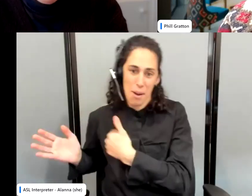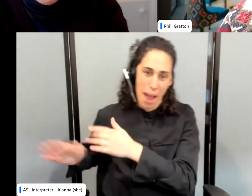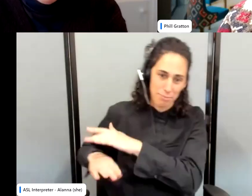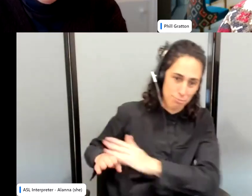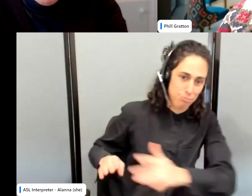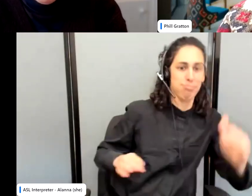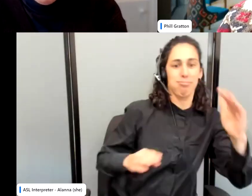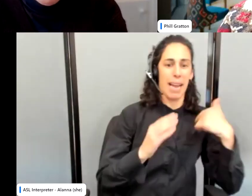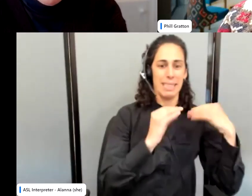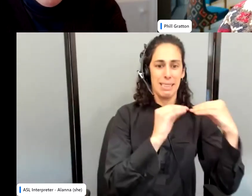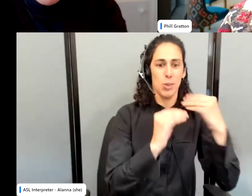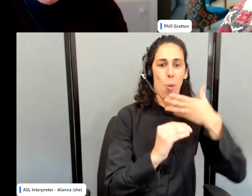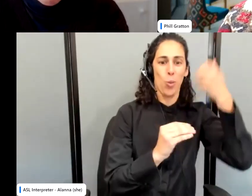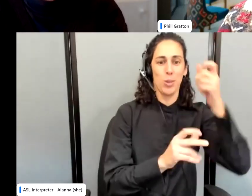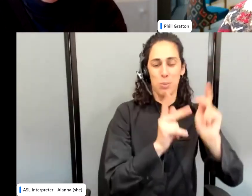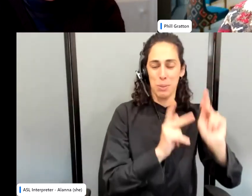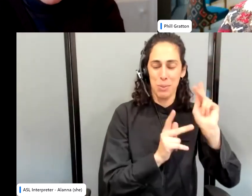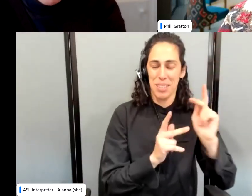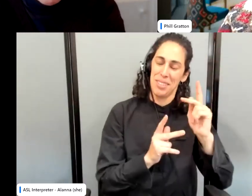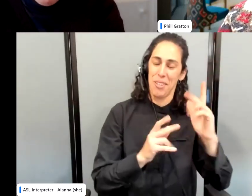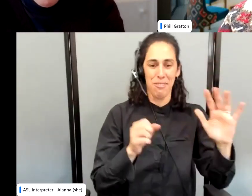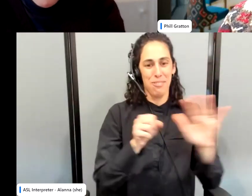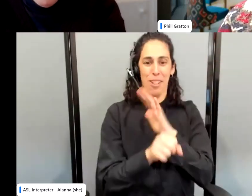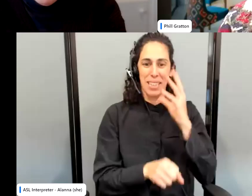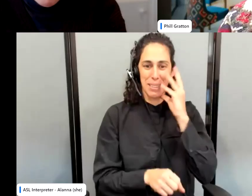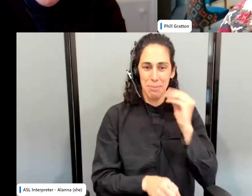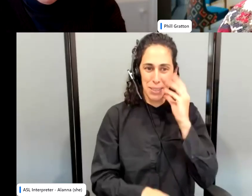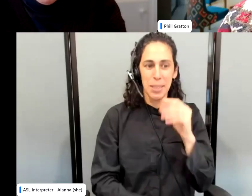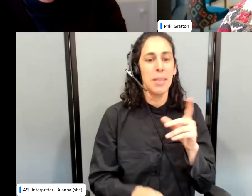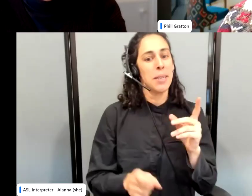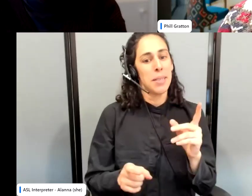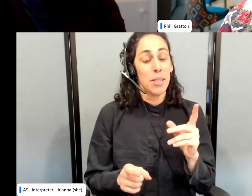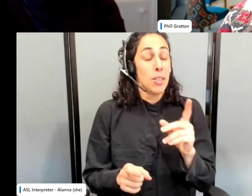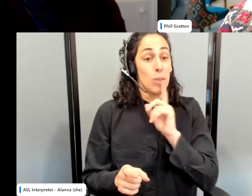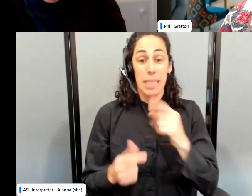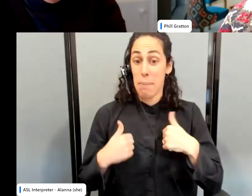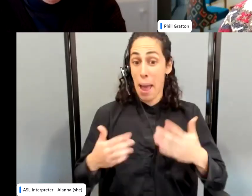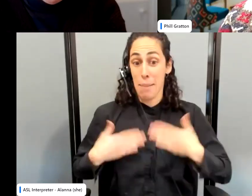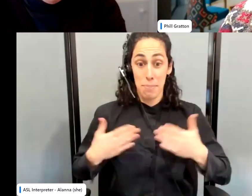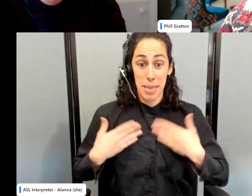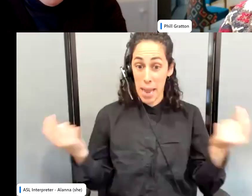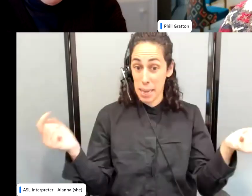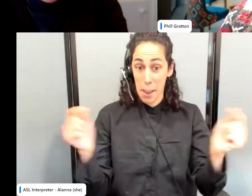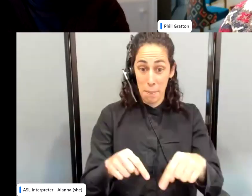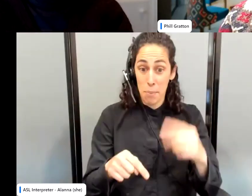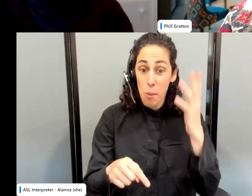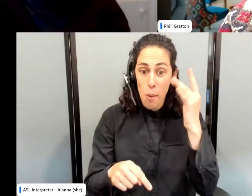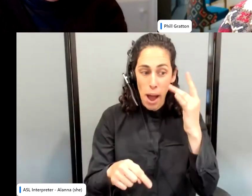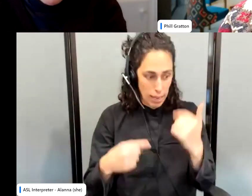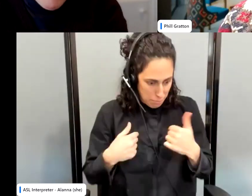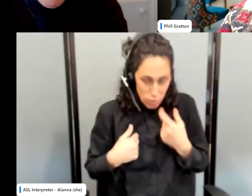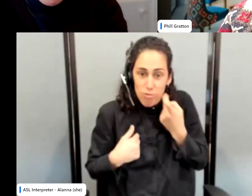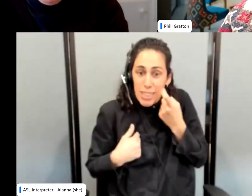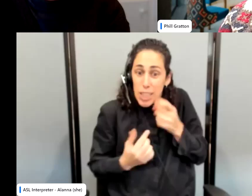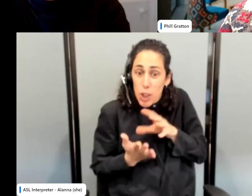be here today to talk to you about something that I've been really excited about, because I've just discovered it myself in the last few months. And the whole world is